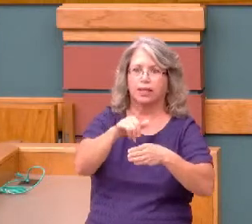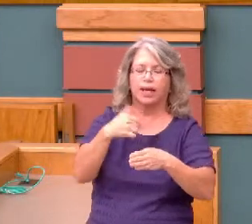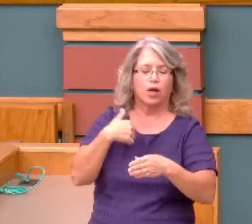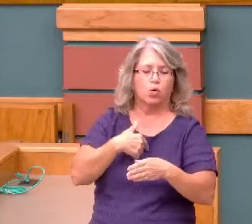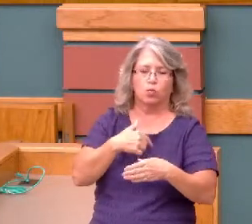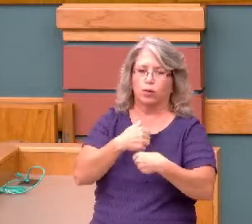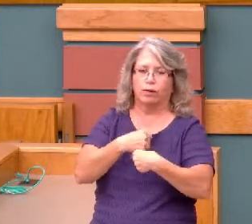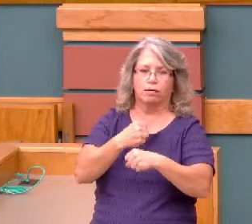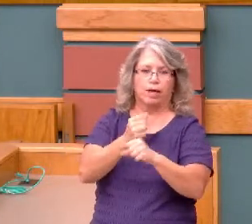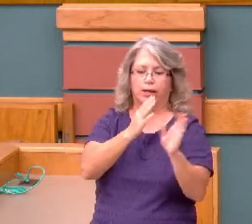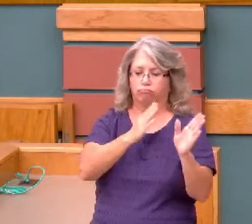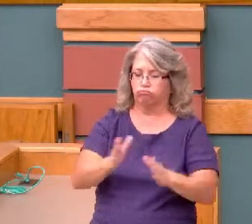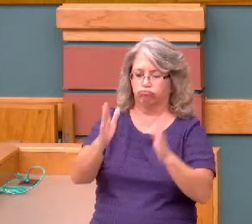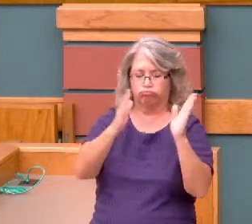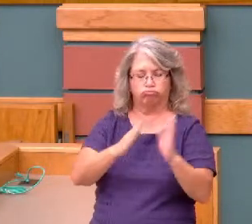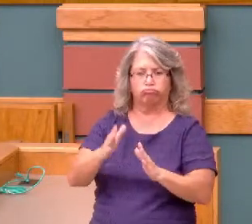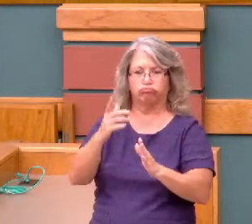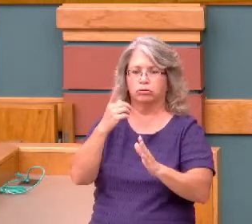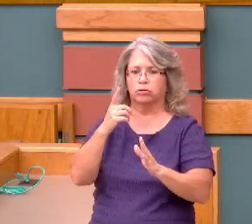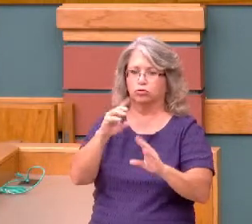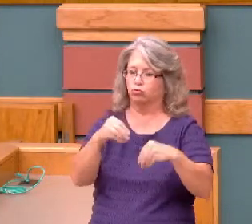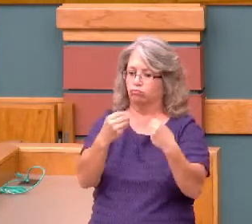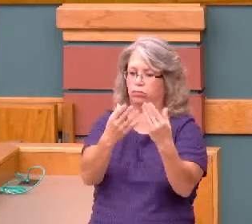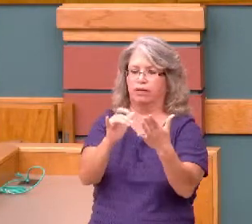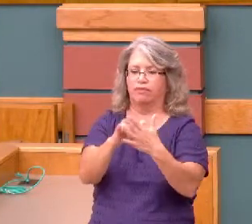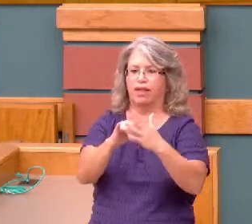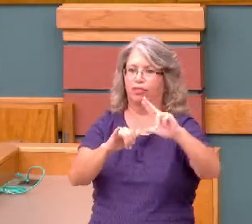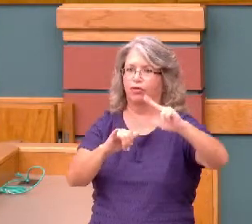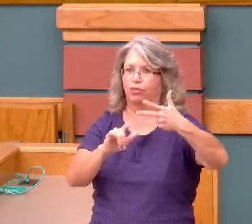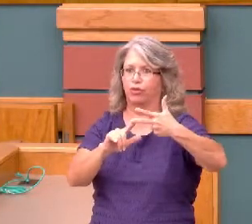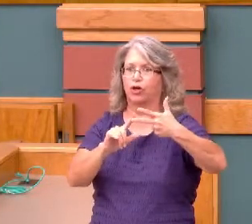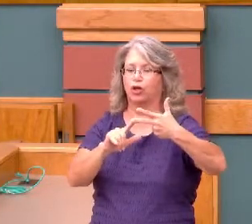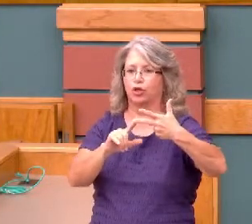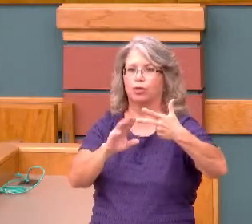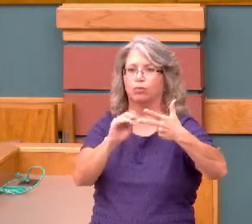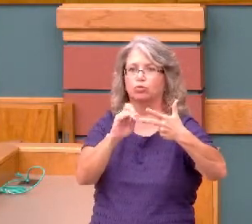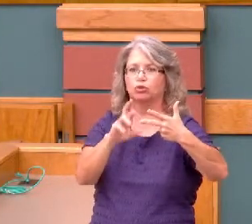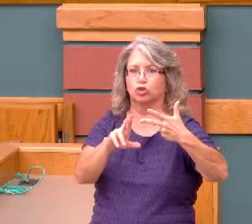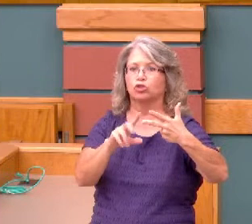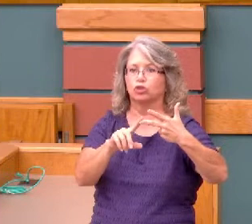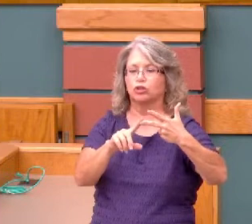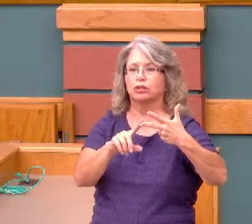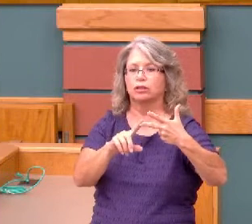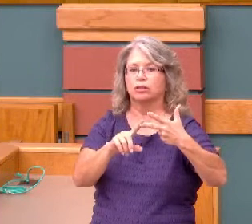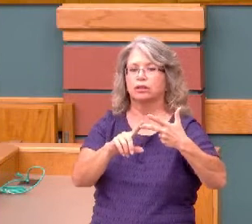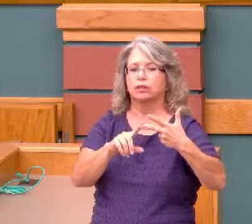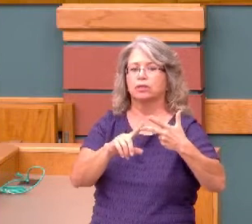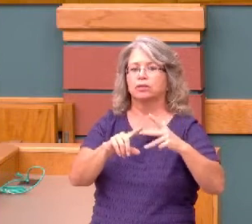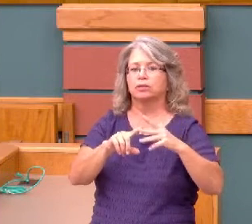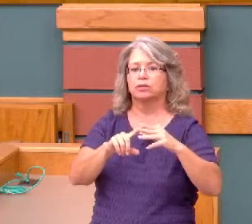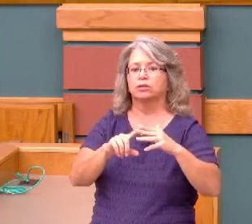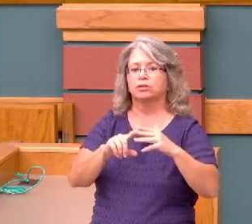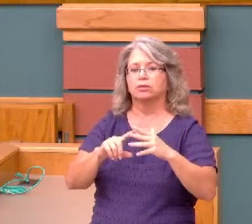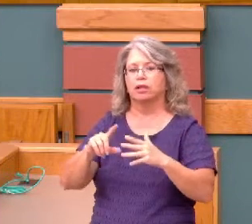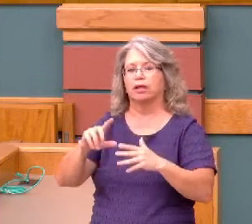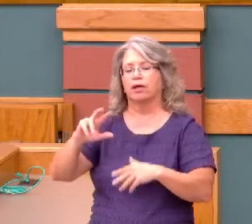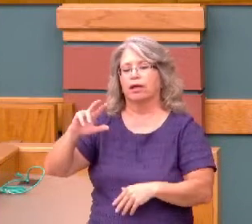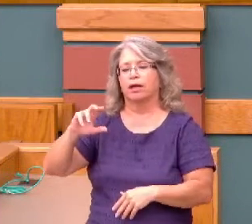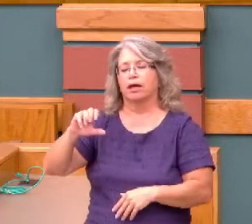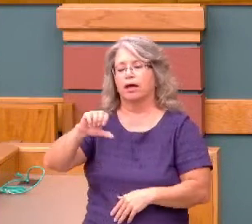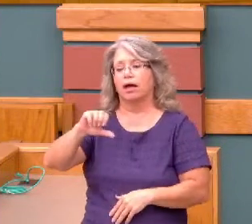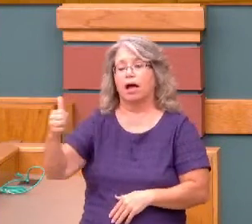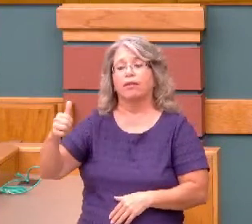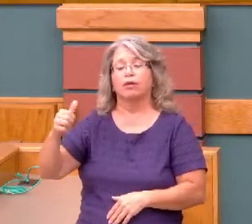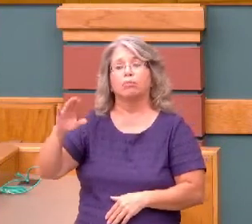you want us to make, I know, to deliver those boosters effectively and swiftly starting September 20th. We've already taken